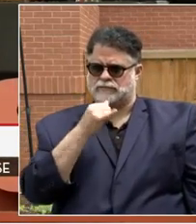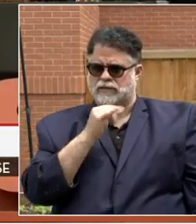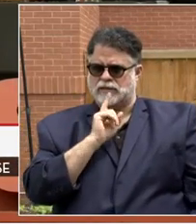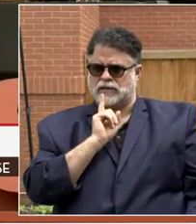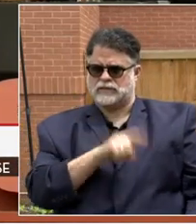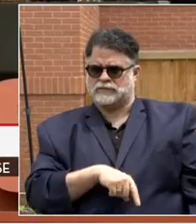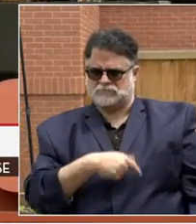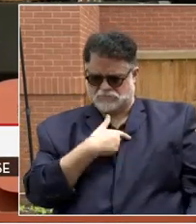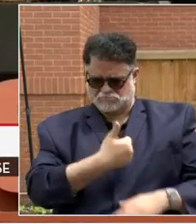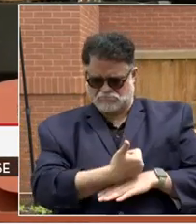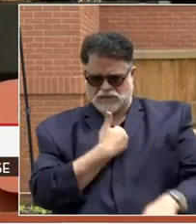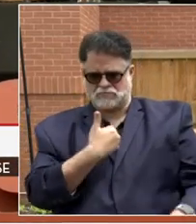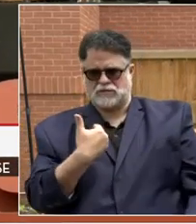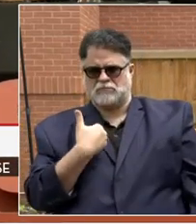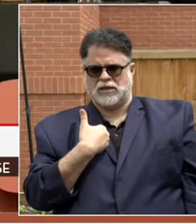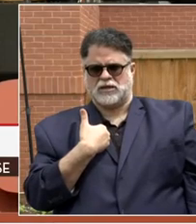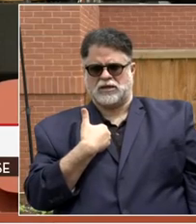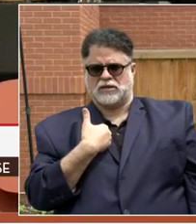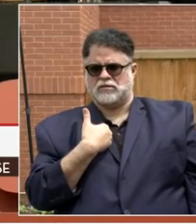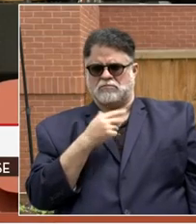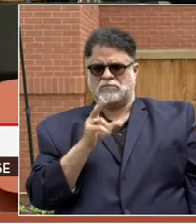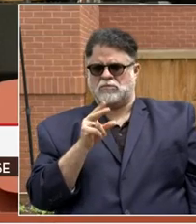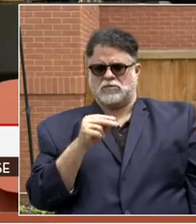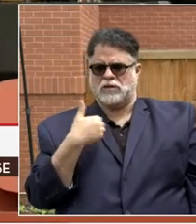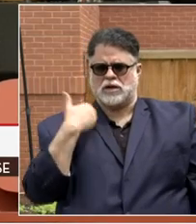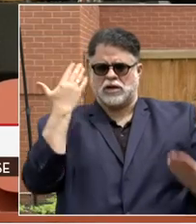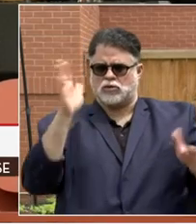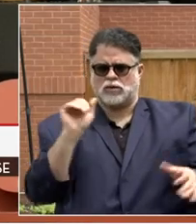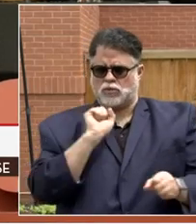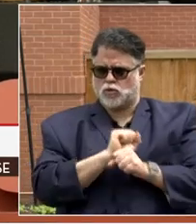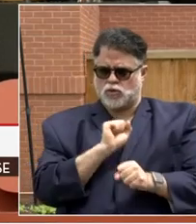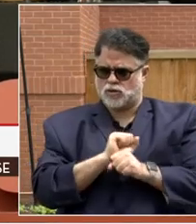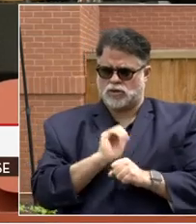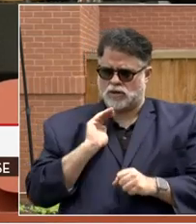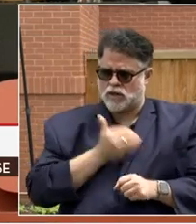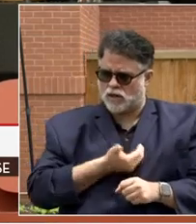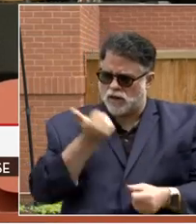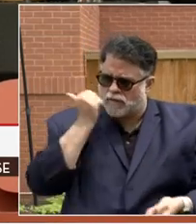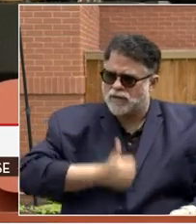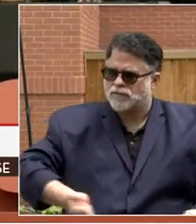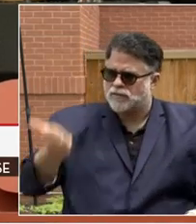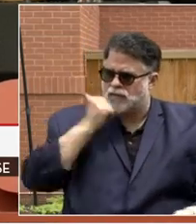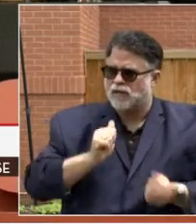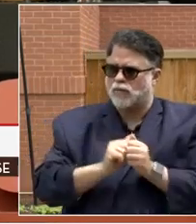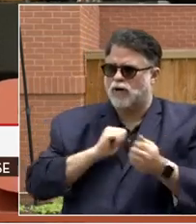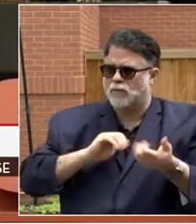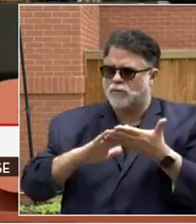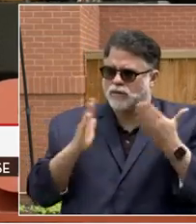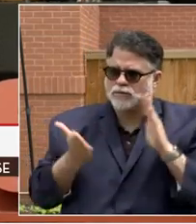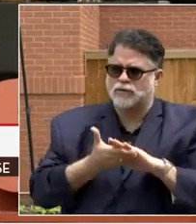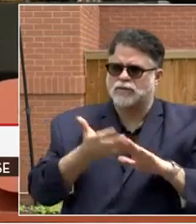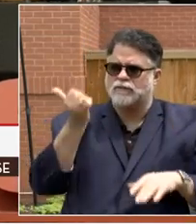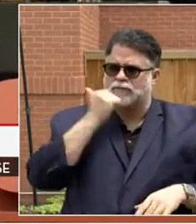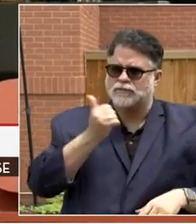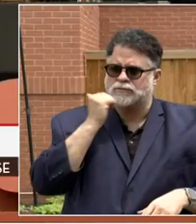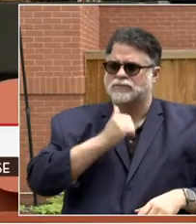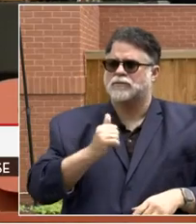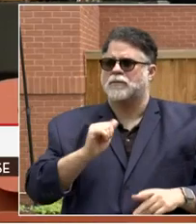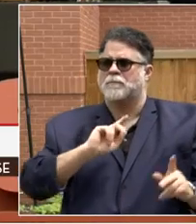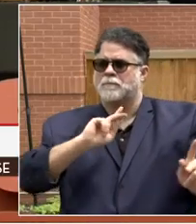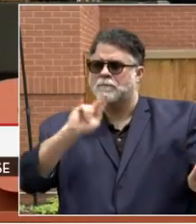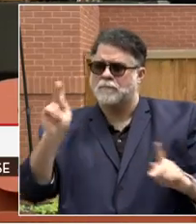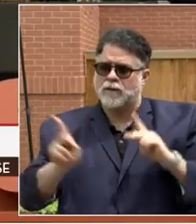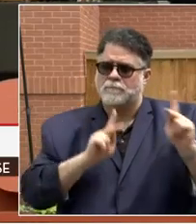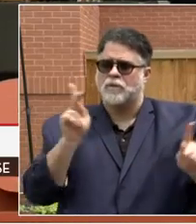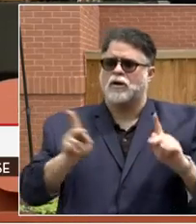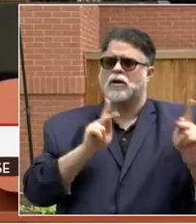people don't know our work in the community each and every day. So unlike some people that you might be referring to,